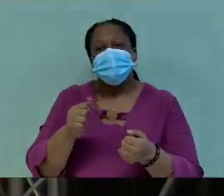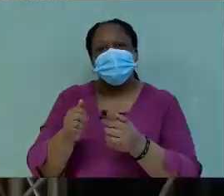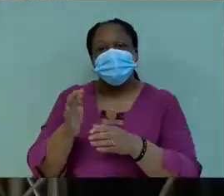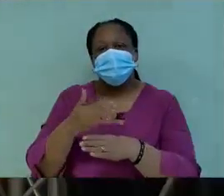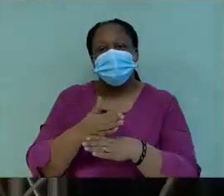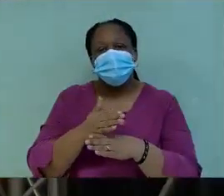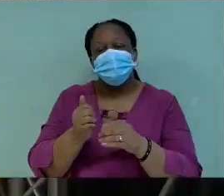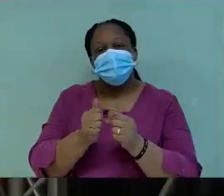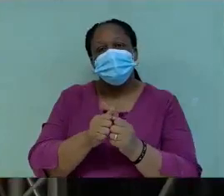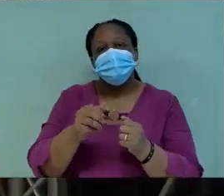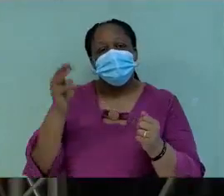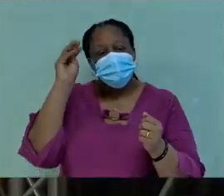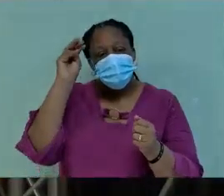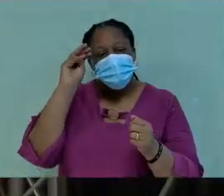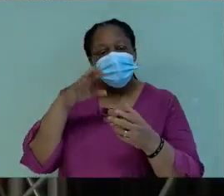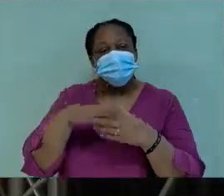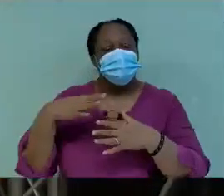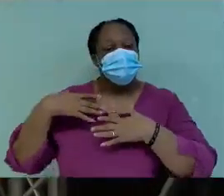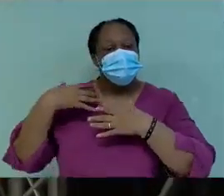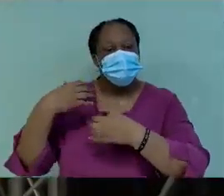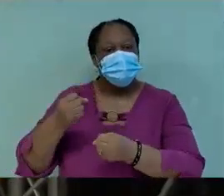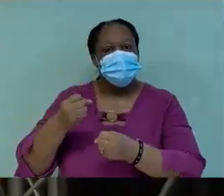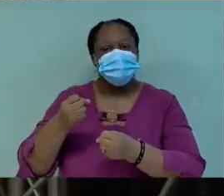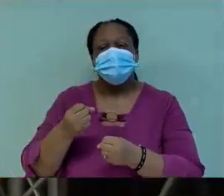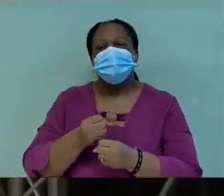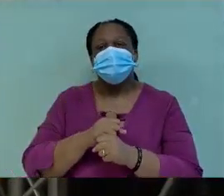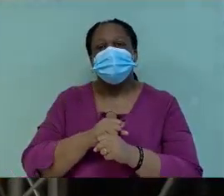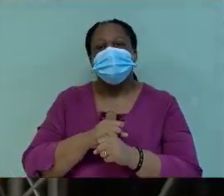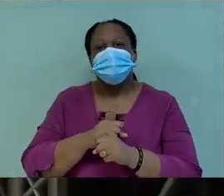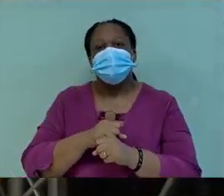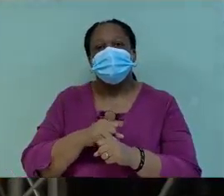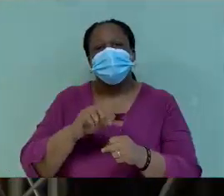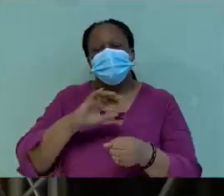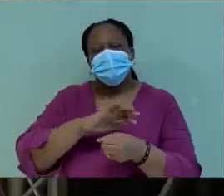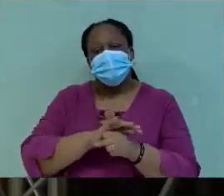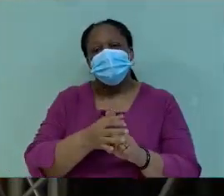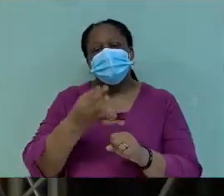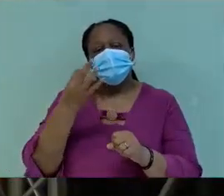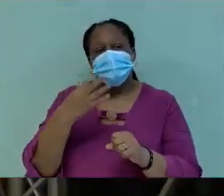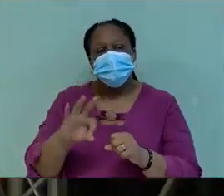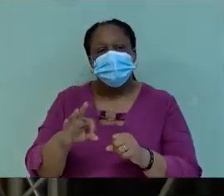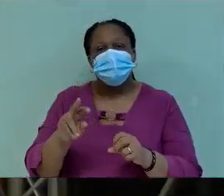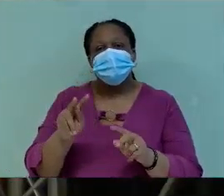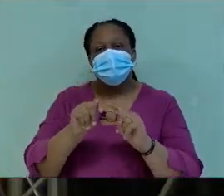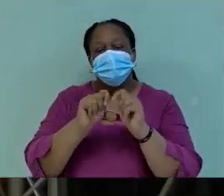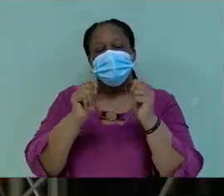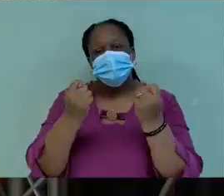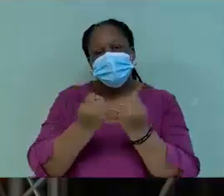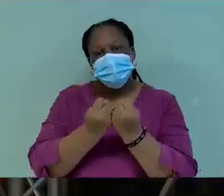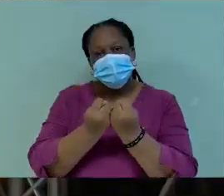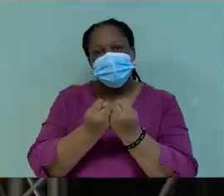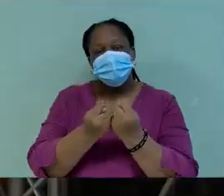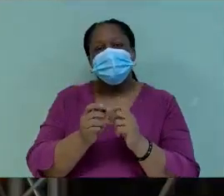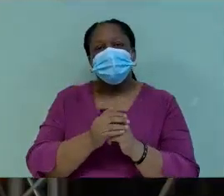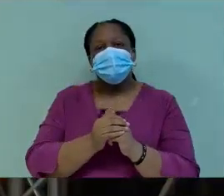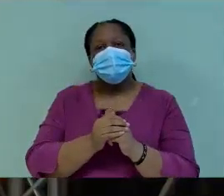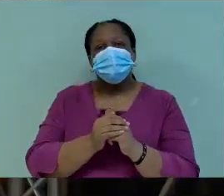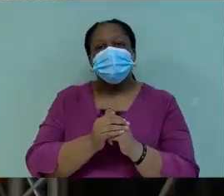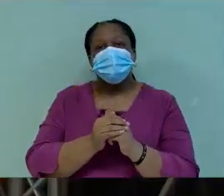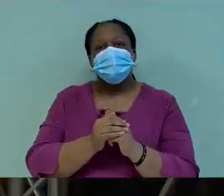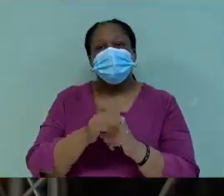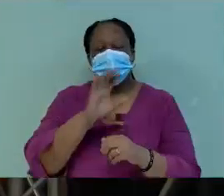the Ministry of Health, the COVID-19 National Task Force,